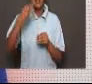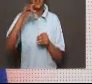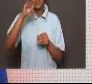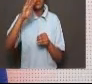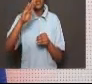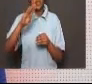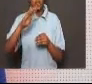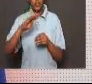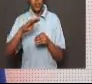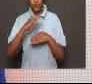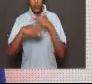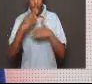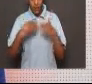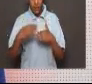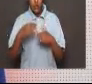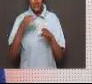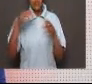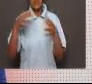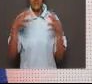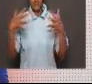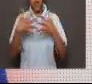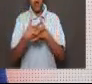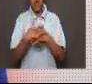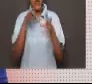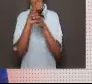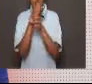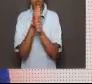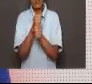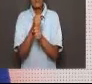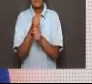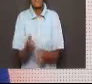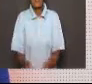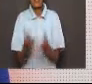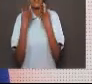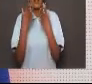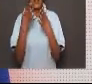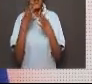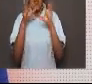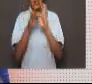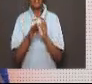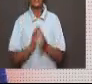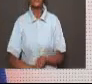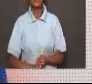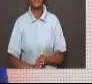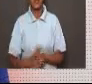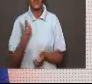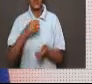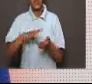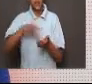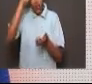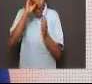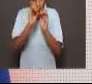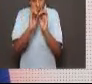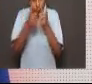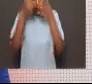hybridization involved in compounds containing multiple bonds. We learned how